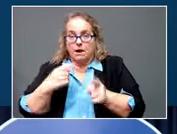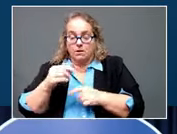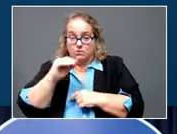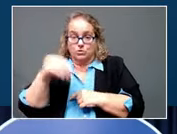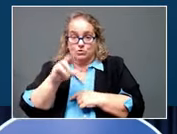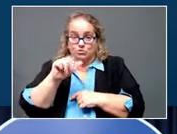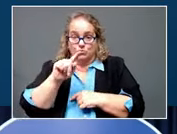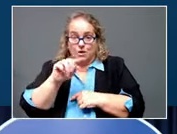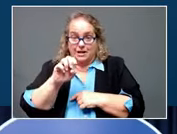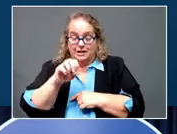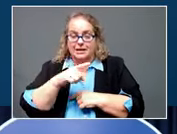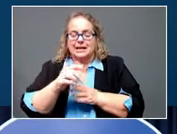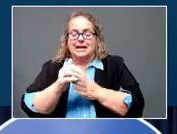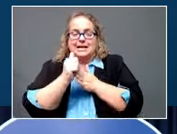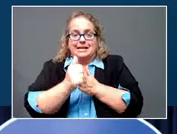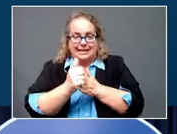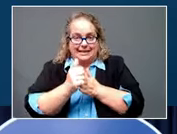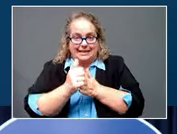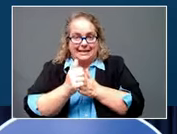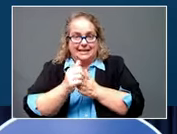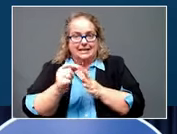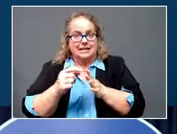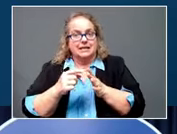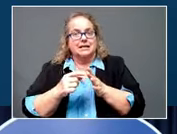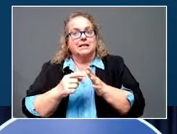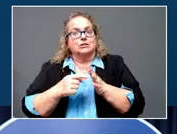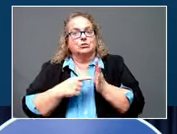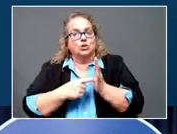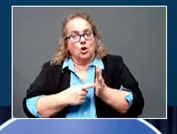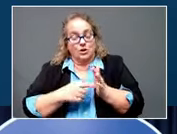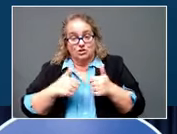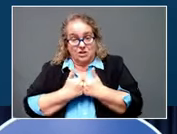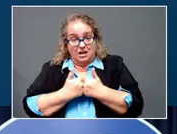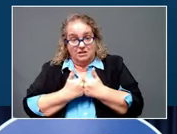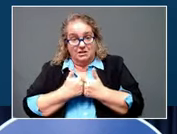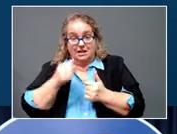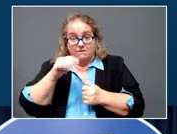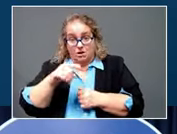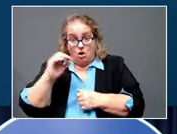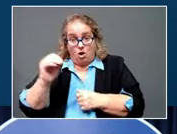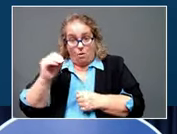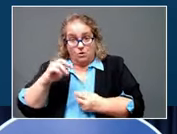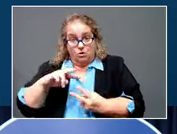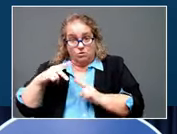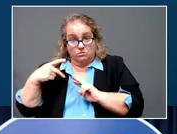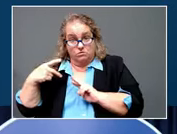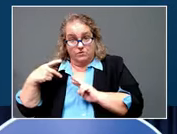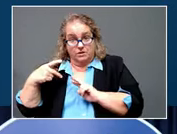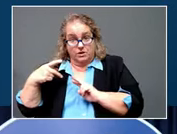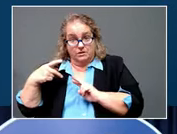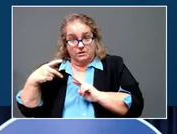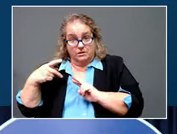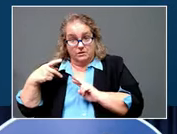leading indicator. The challenge here is going to be if it's Omicron, it's not going to be, it will be a leading indicator